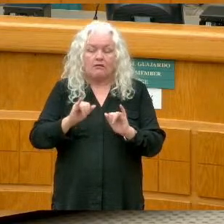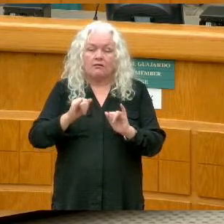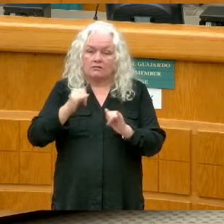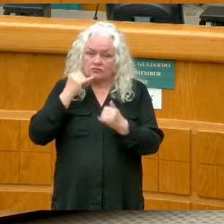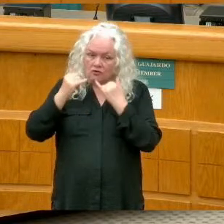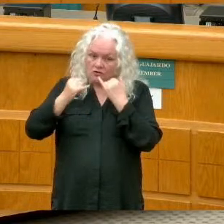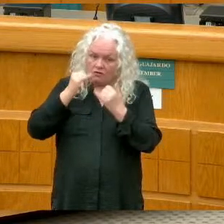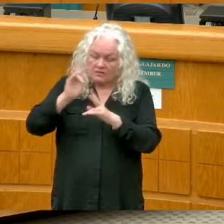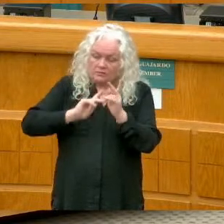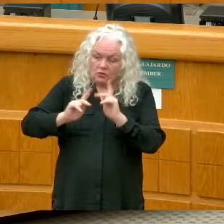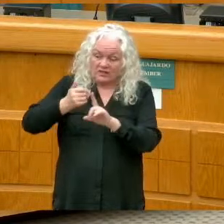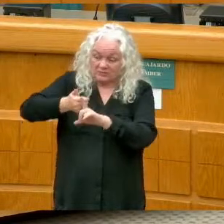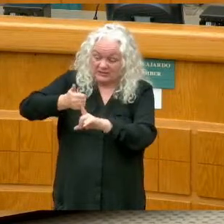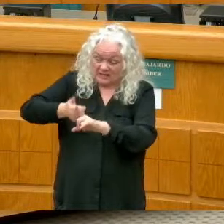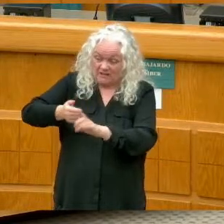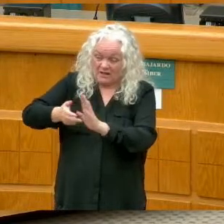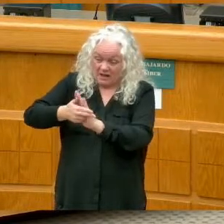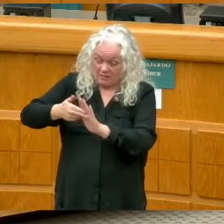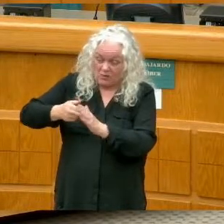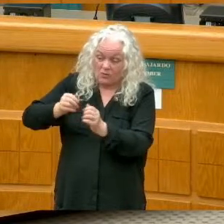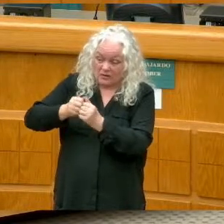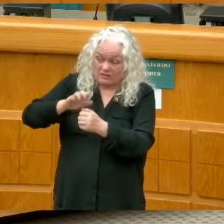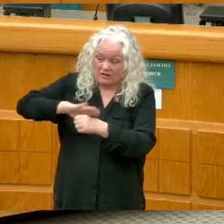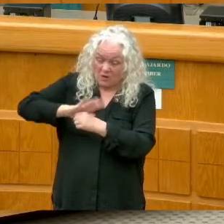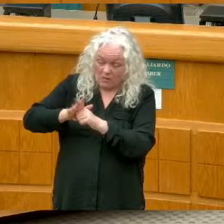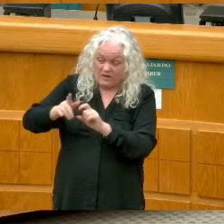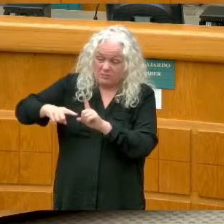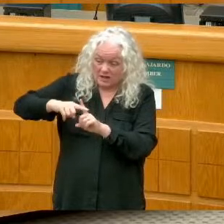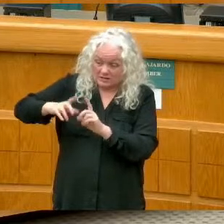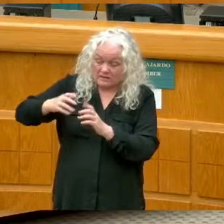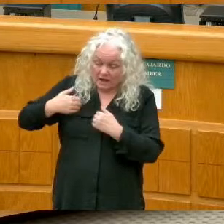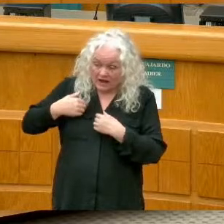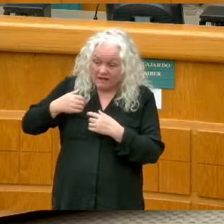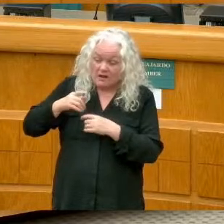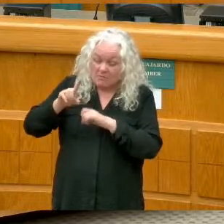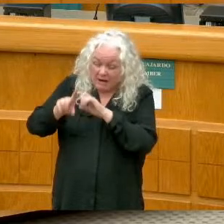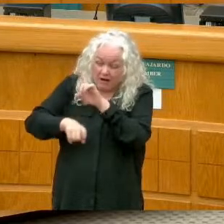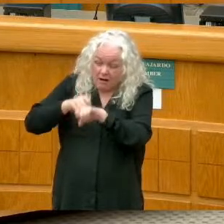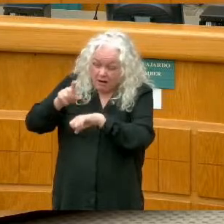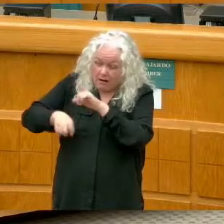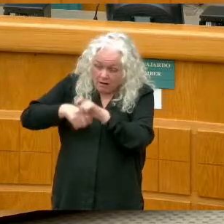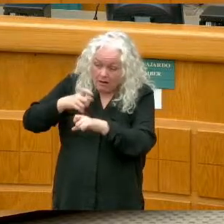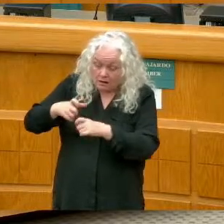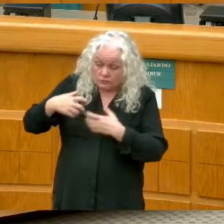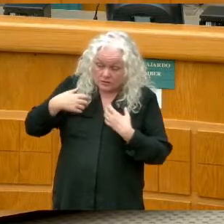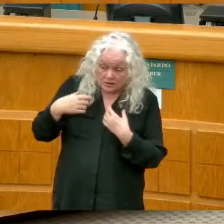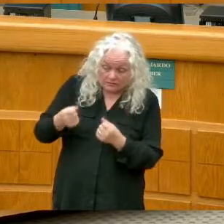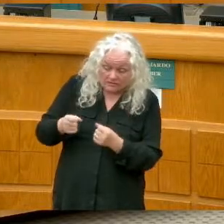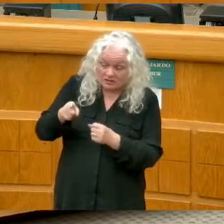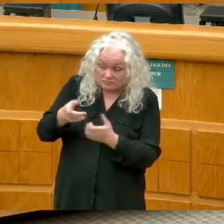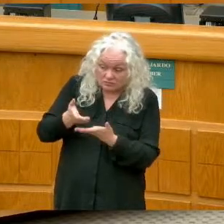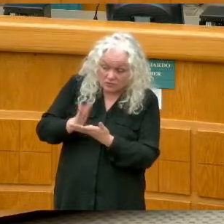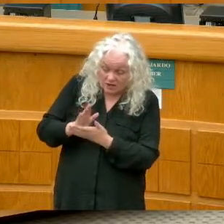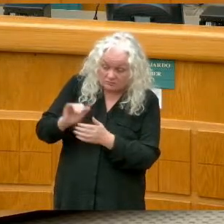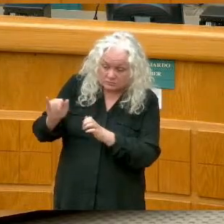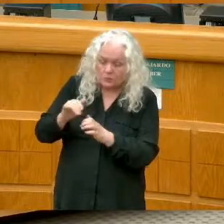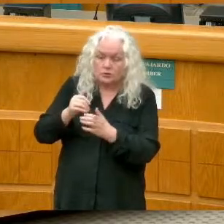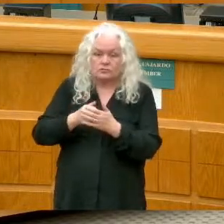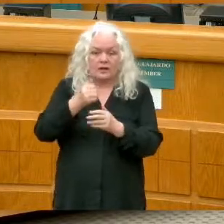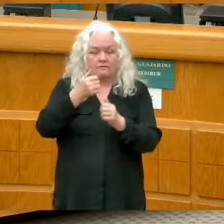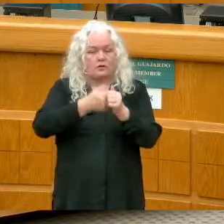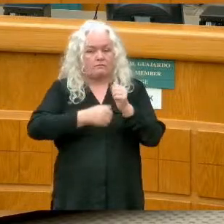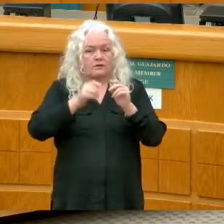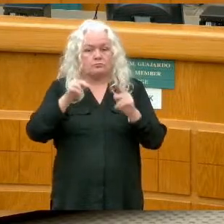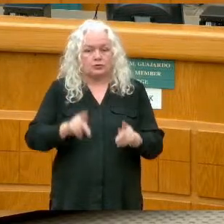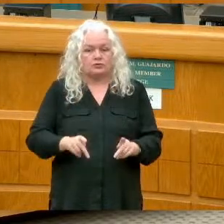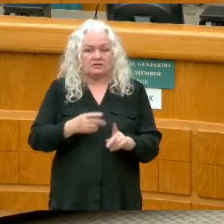were diagnosed with COVID to walk them through a series of questions to ensure they're recovered and make sure they're doing okay. We do that for every